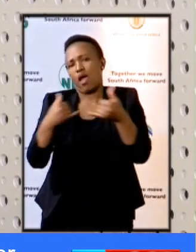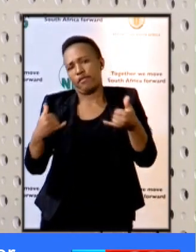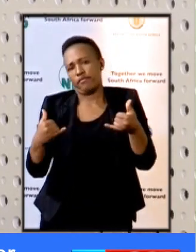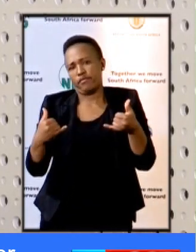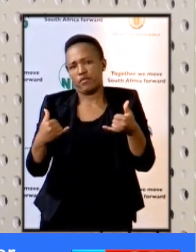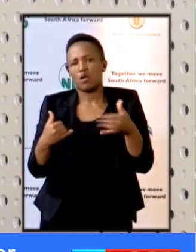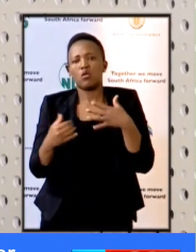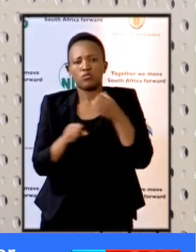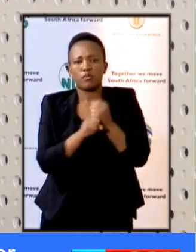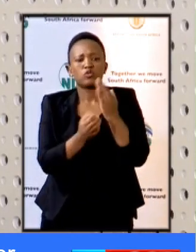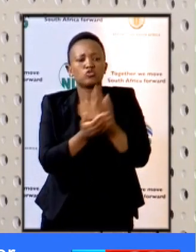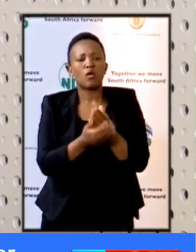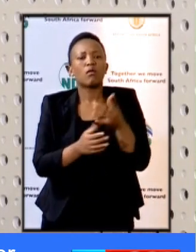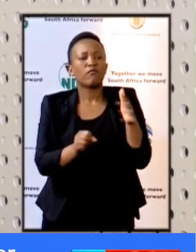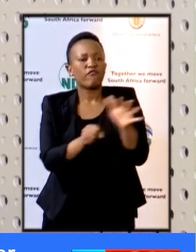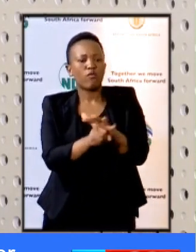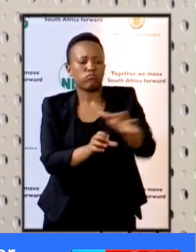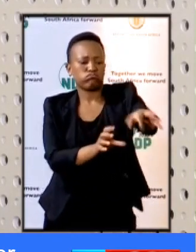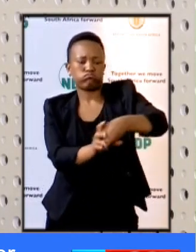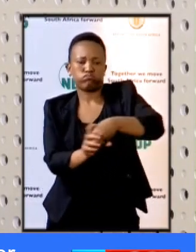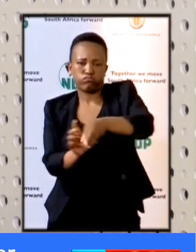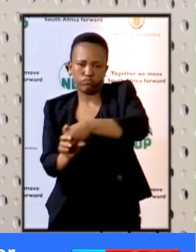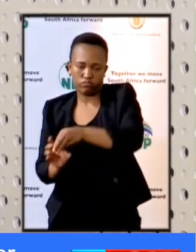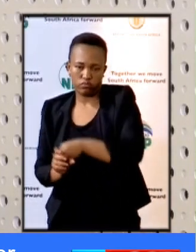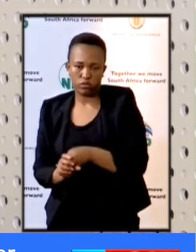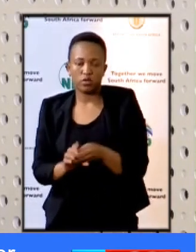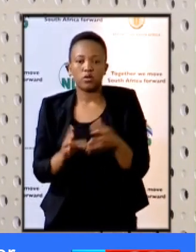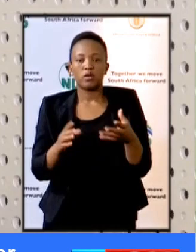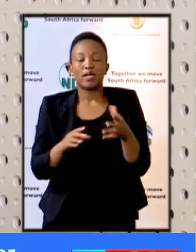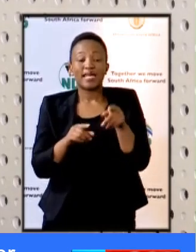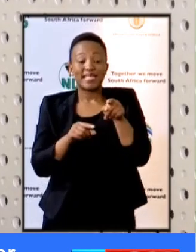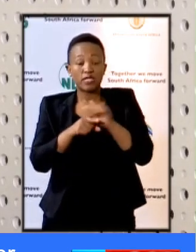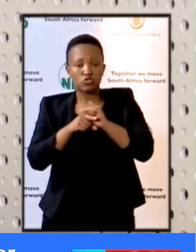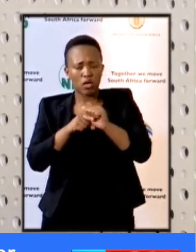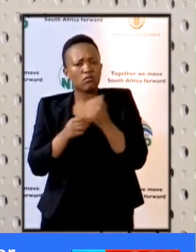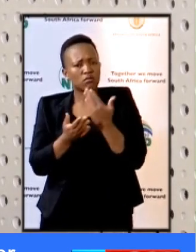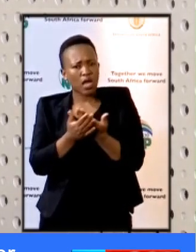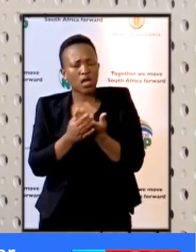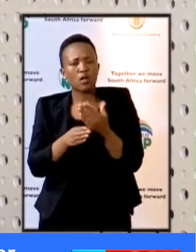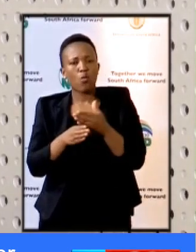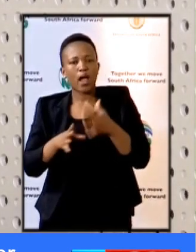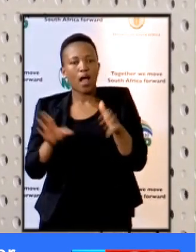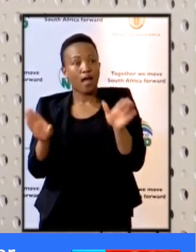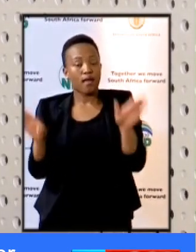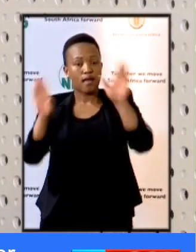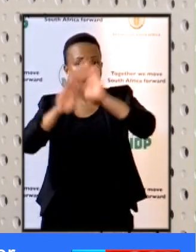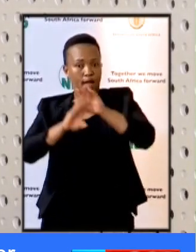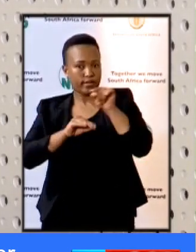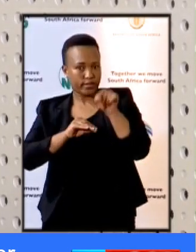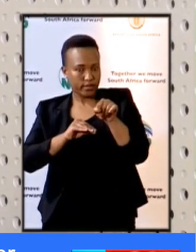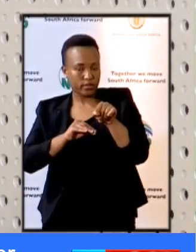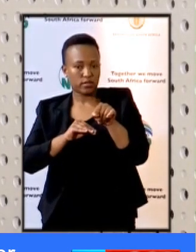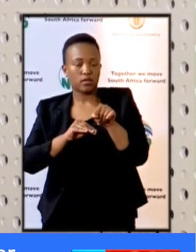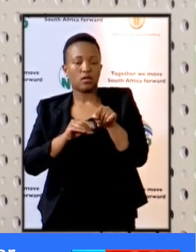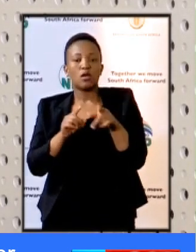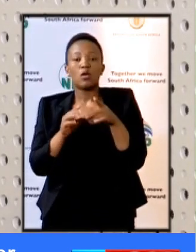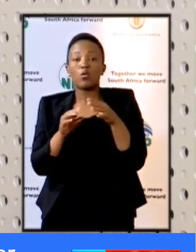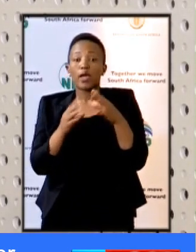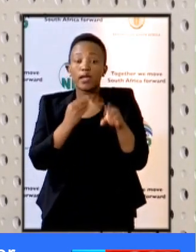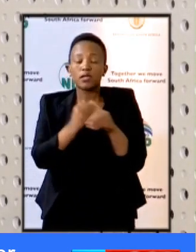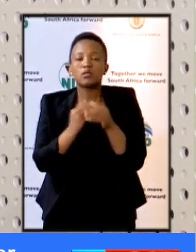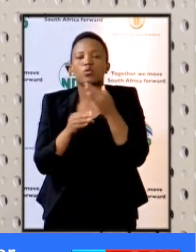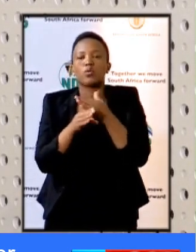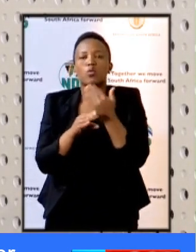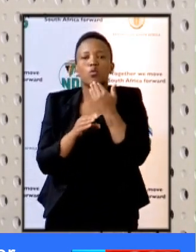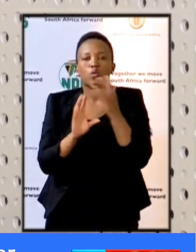reach. The training will also cover workers on night duty. In addition, and working with the Department